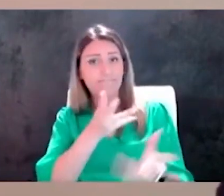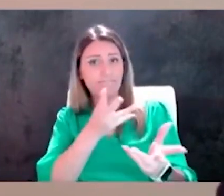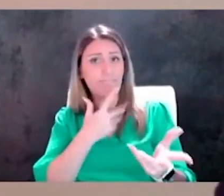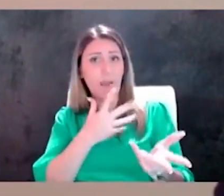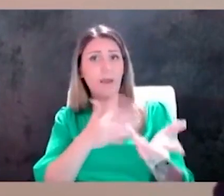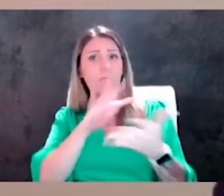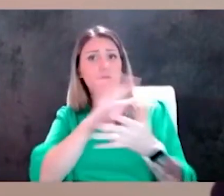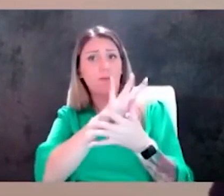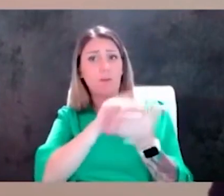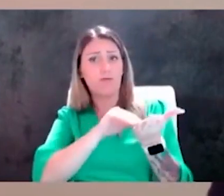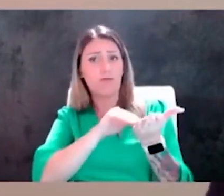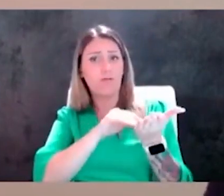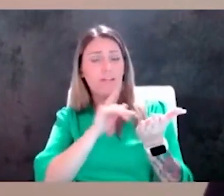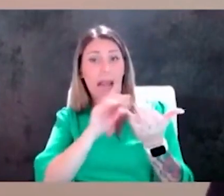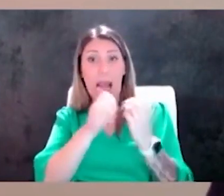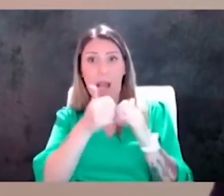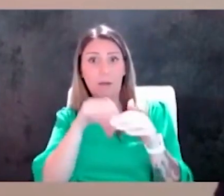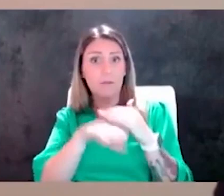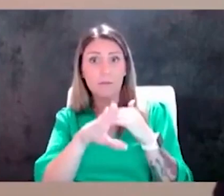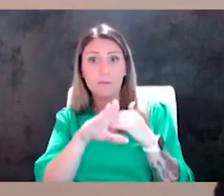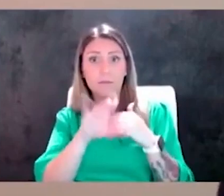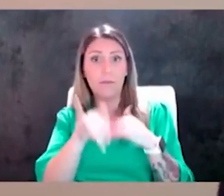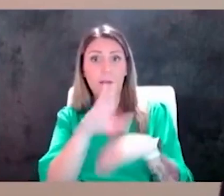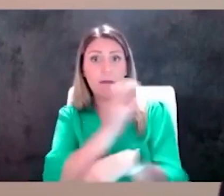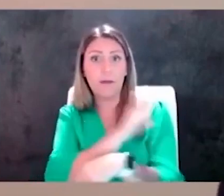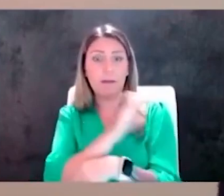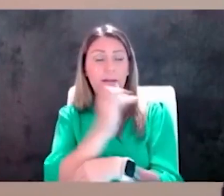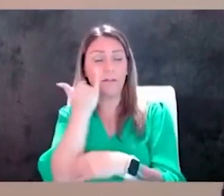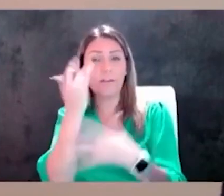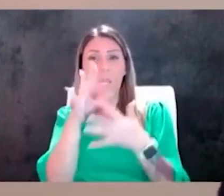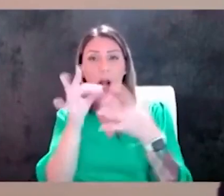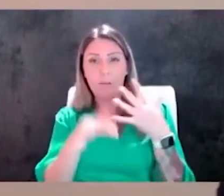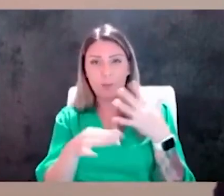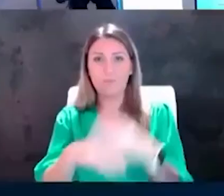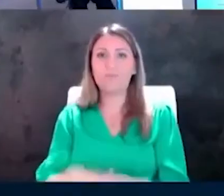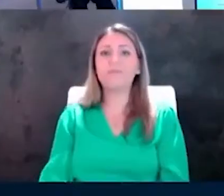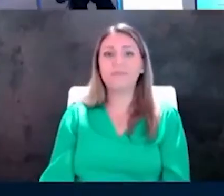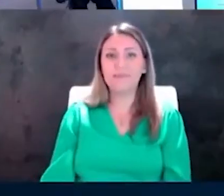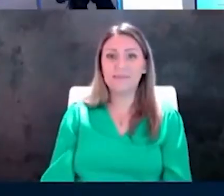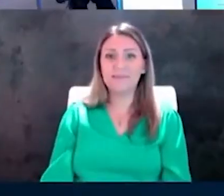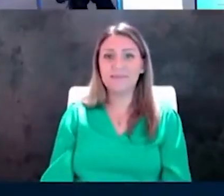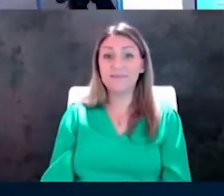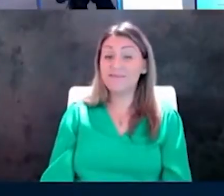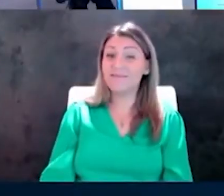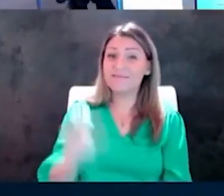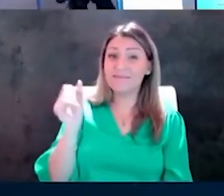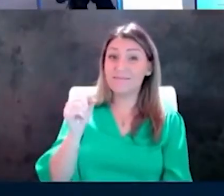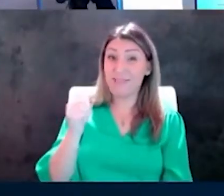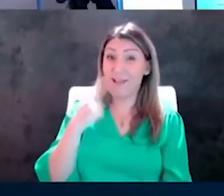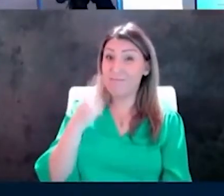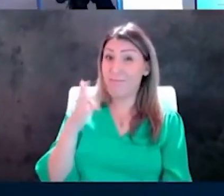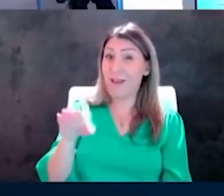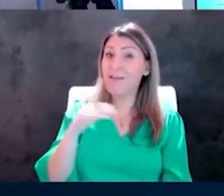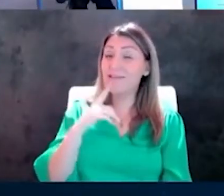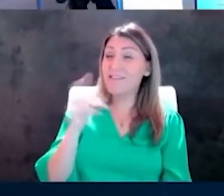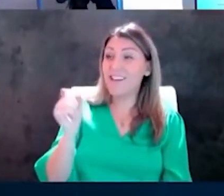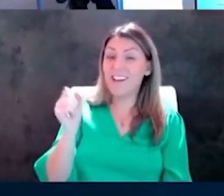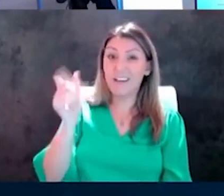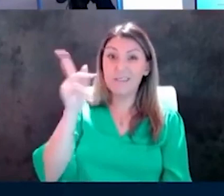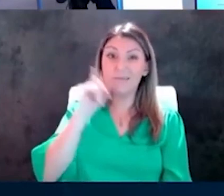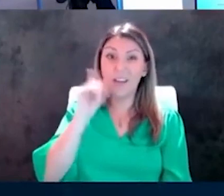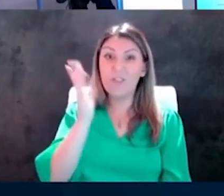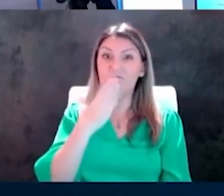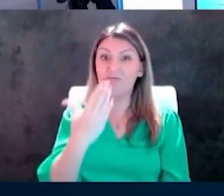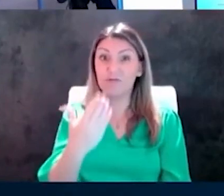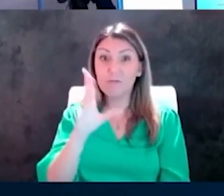physician about how to get into that and if that would be an option for me. Yeah, and I bet it sounds like it's good that you got there and got into it.